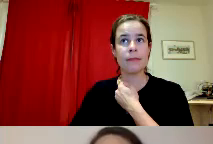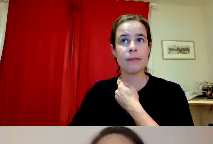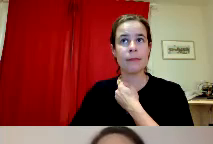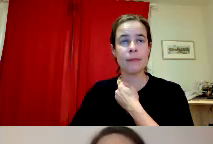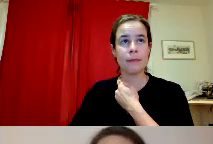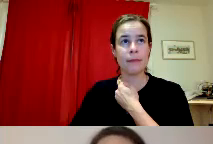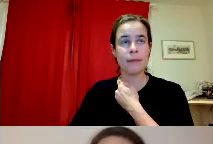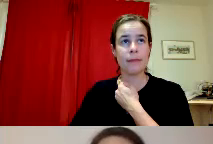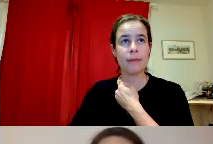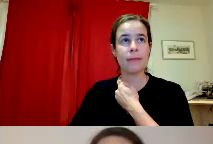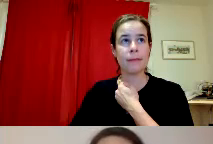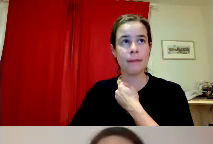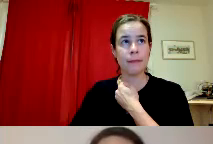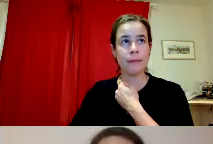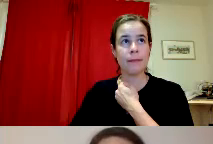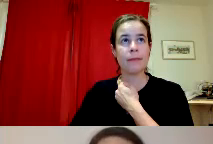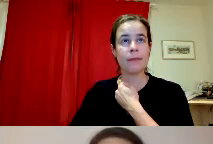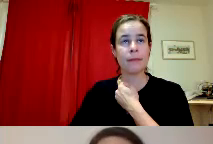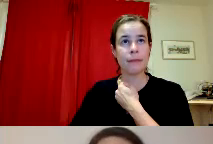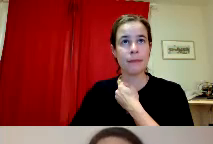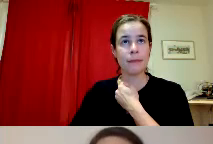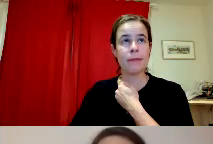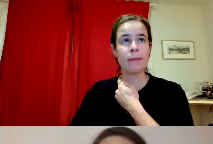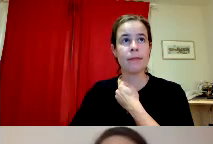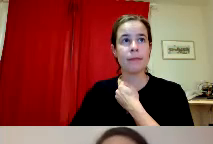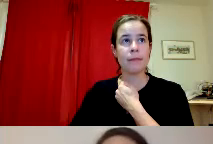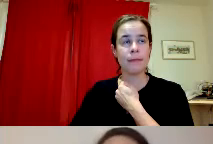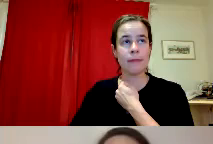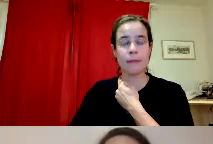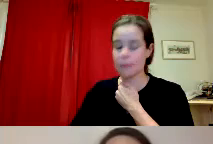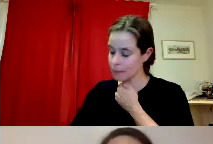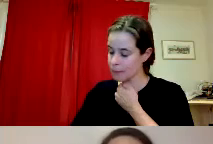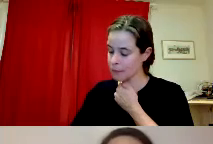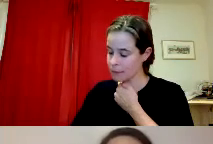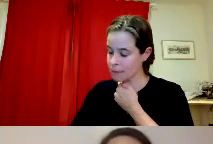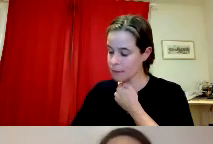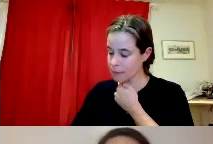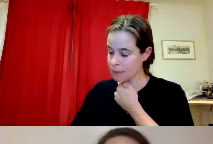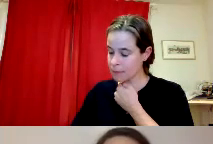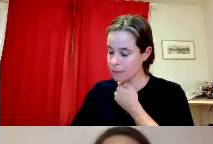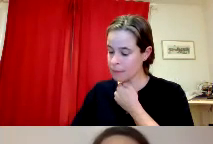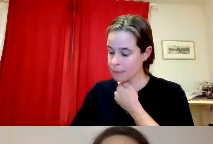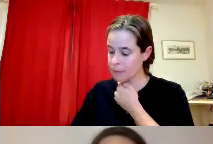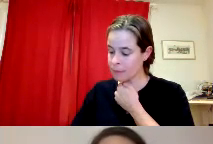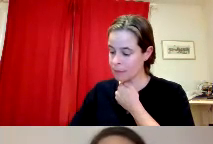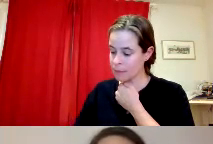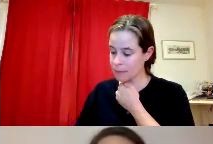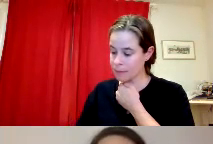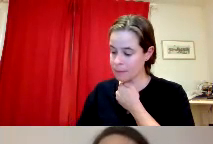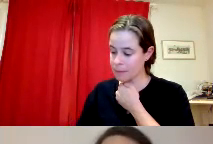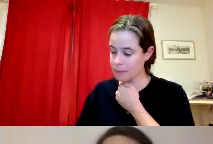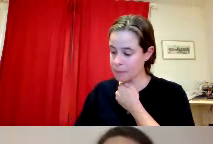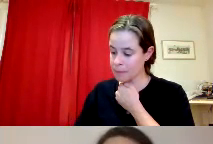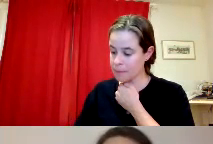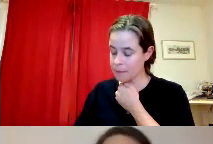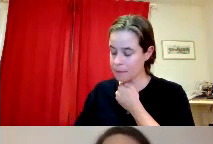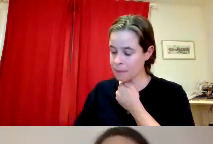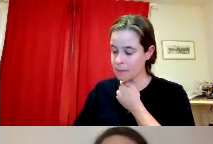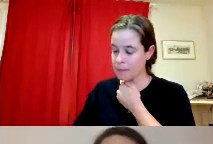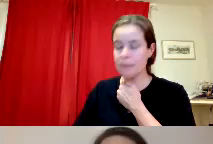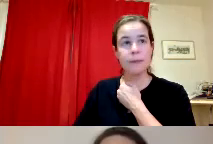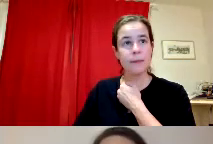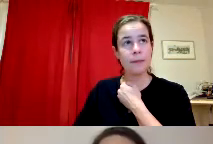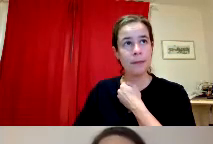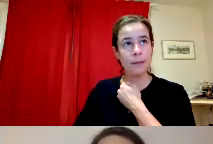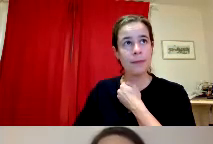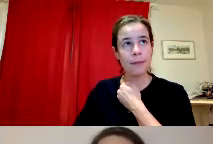to many different grocery stores in order to find their formula. And this mom summed it up nicely by saying that her top concern was not